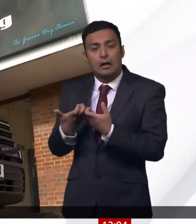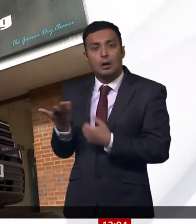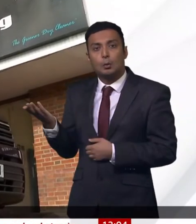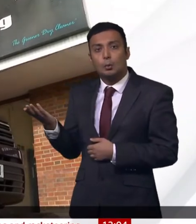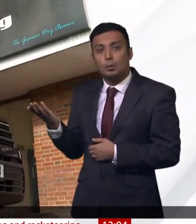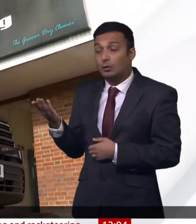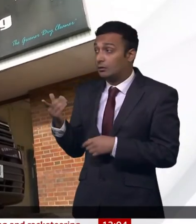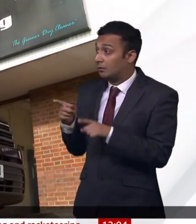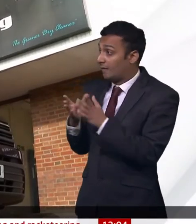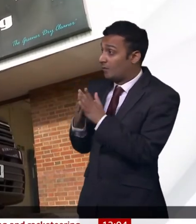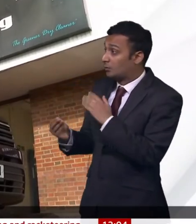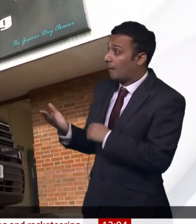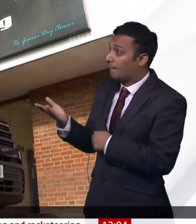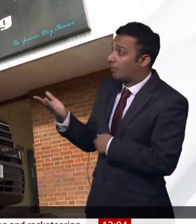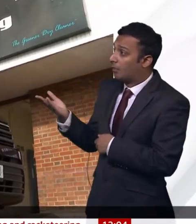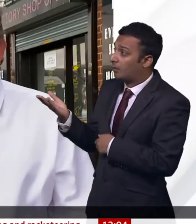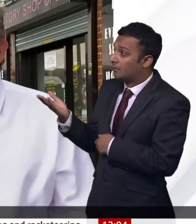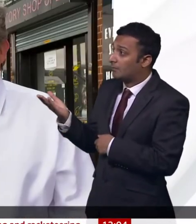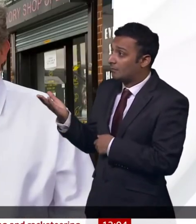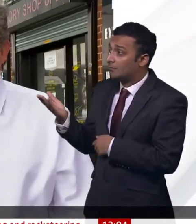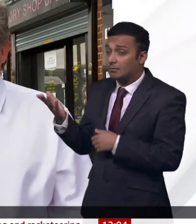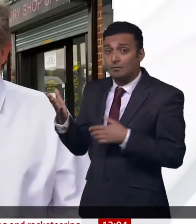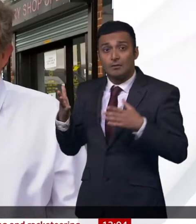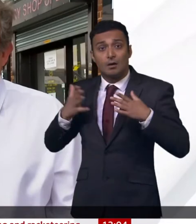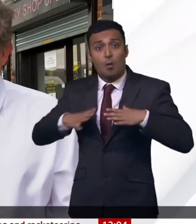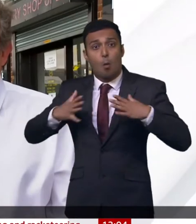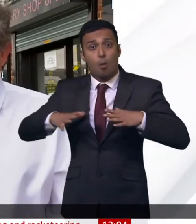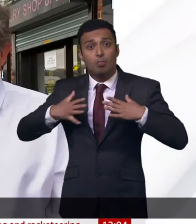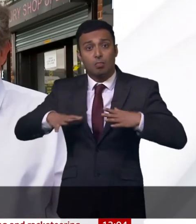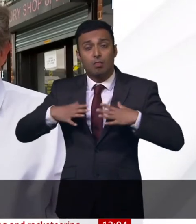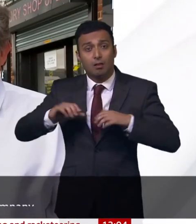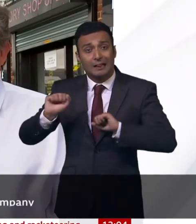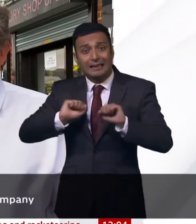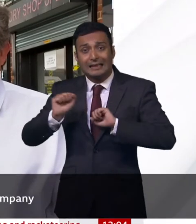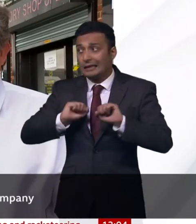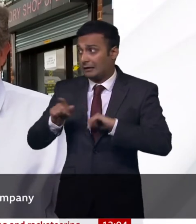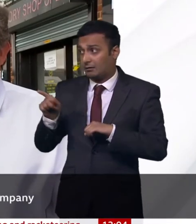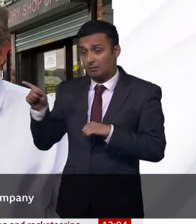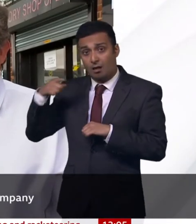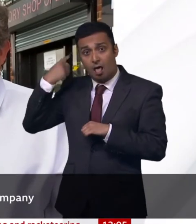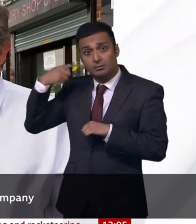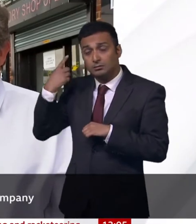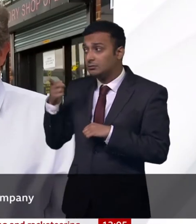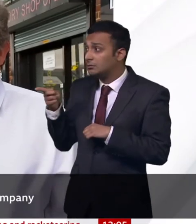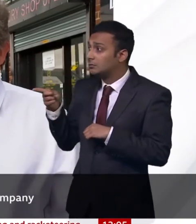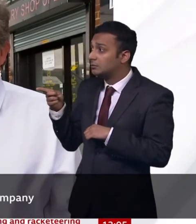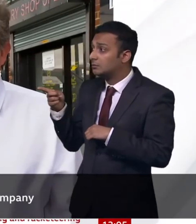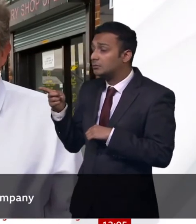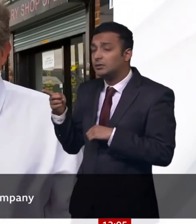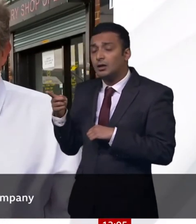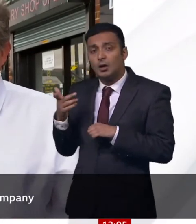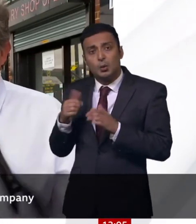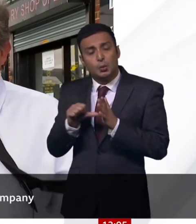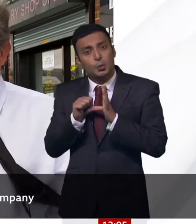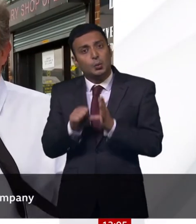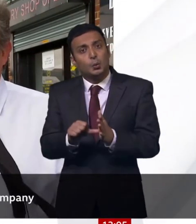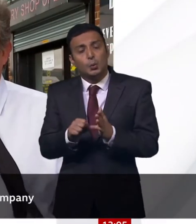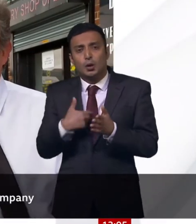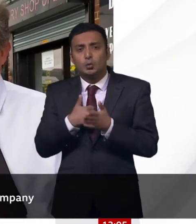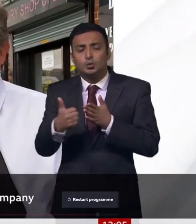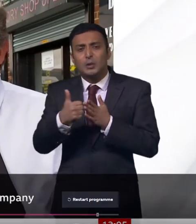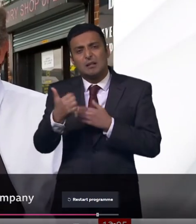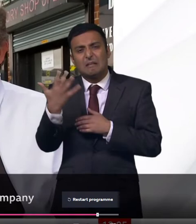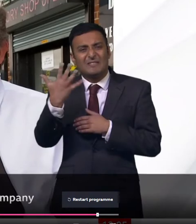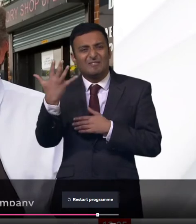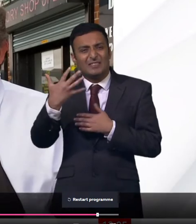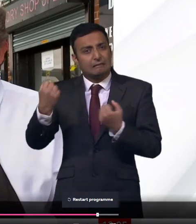cleaning business in northwest London. It's been extremely difficult. Out of the 15 vans that we normally operate,